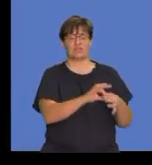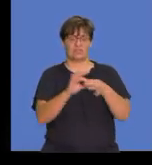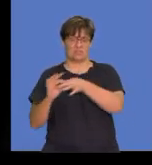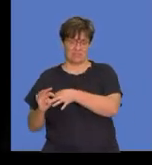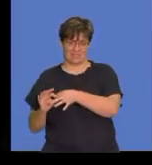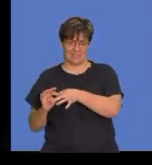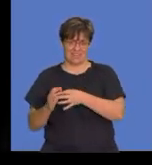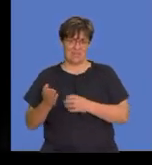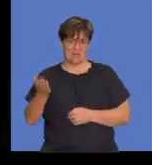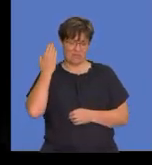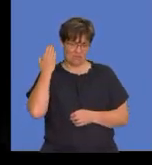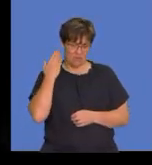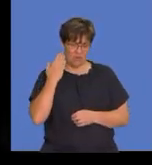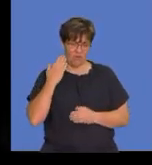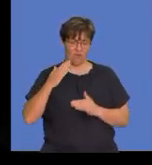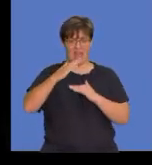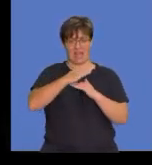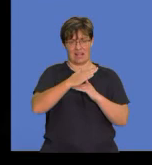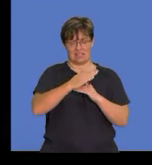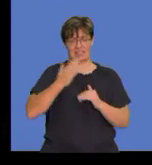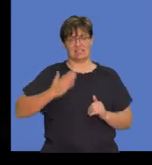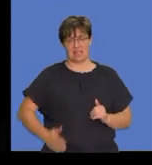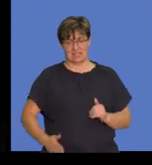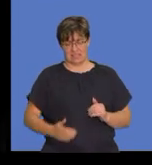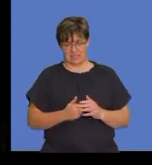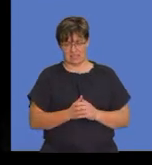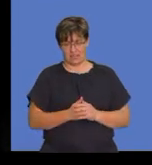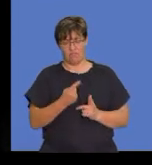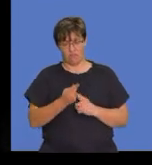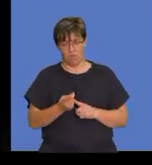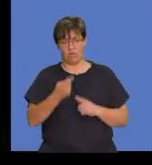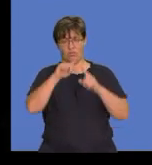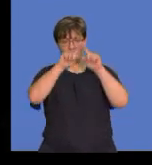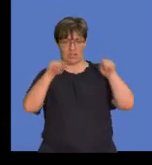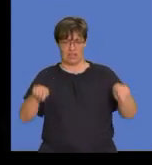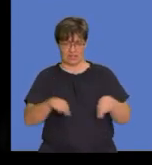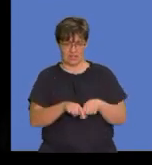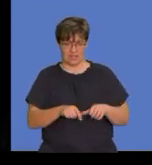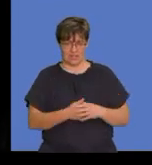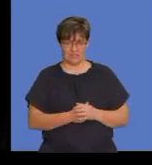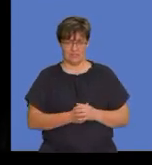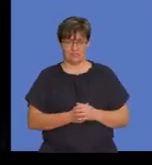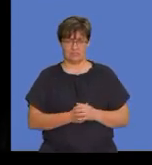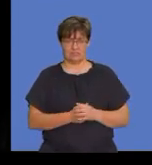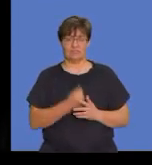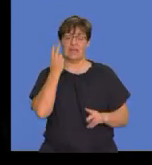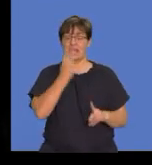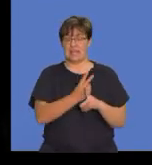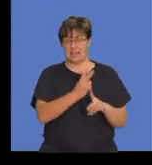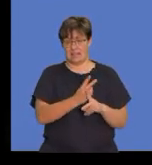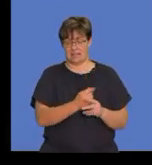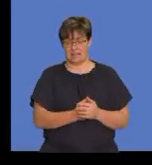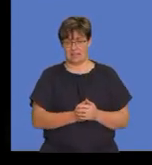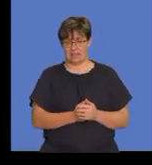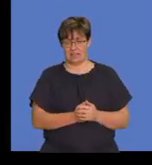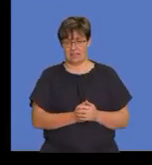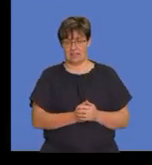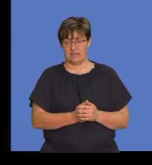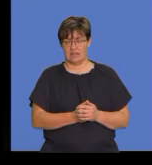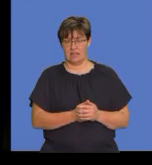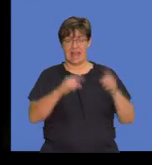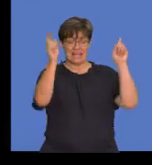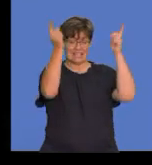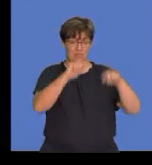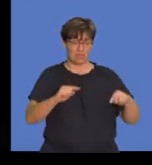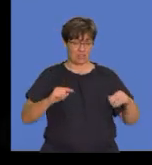the relationship that we spoke about in terms of angles and the sides of a triangle.